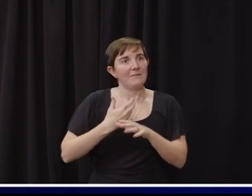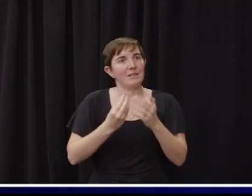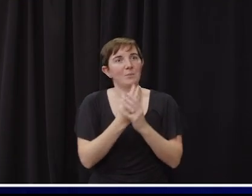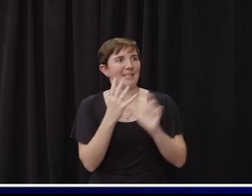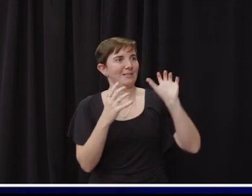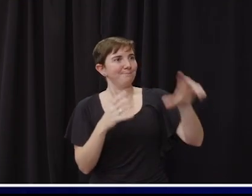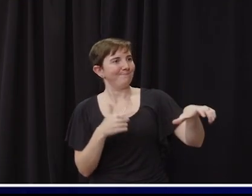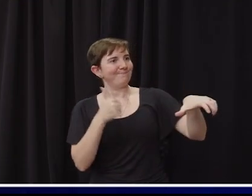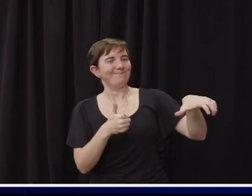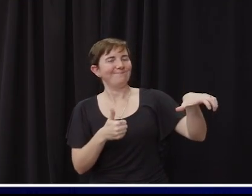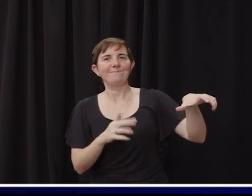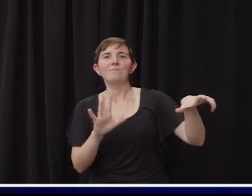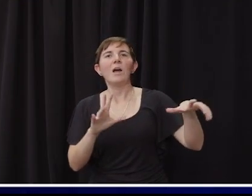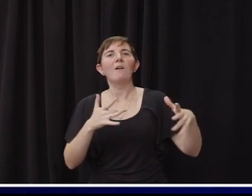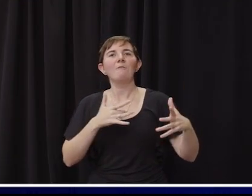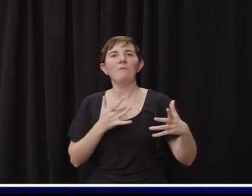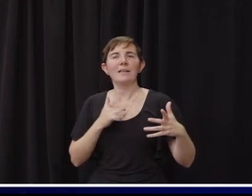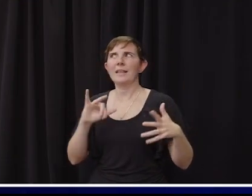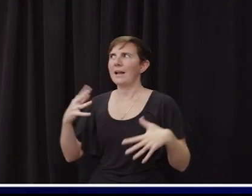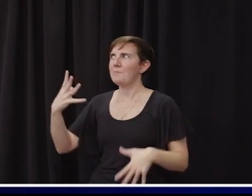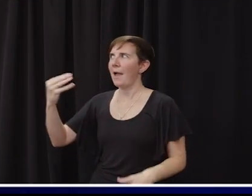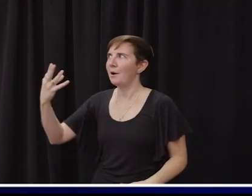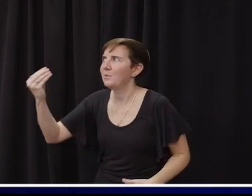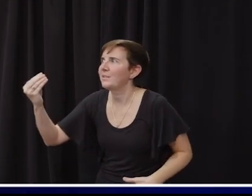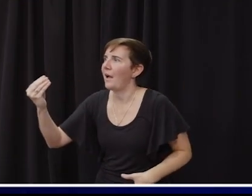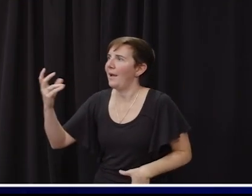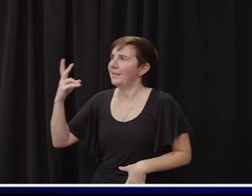of the sense of being in nature.